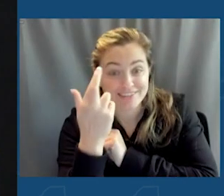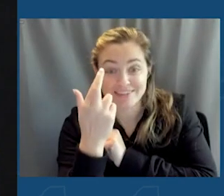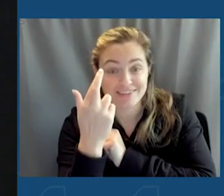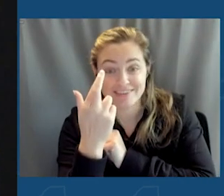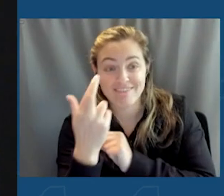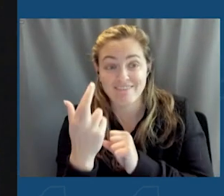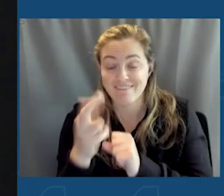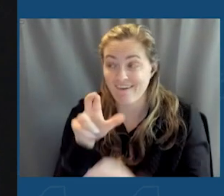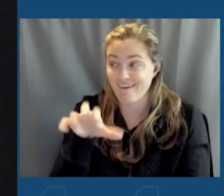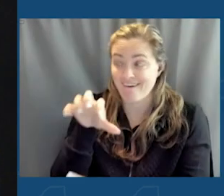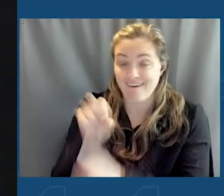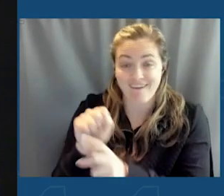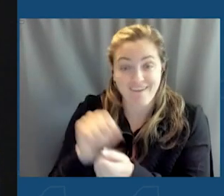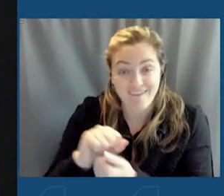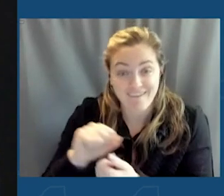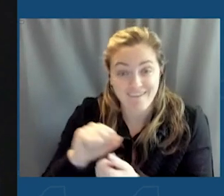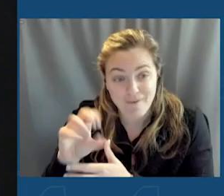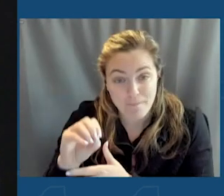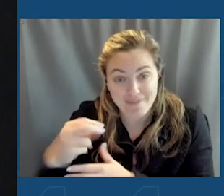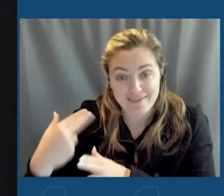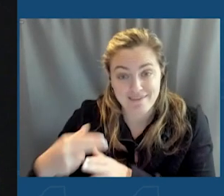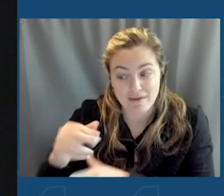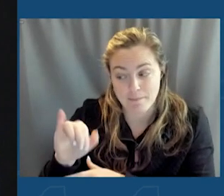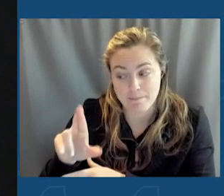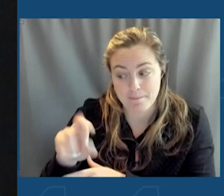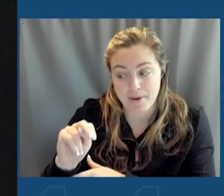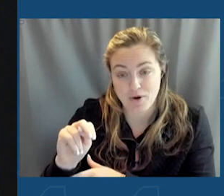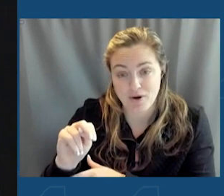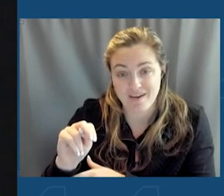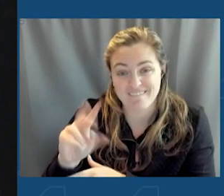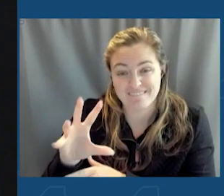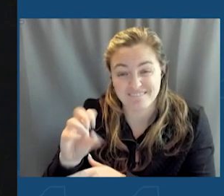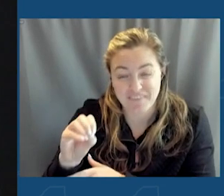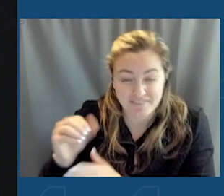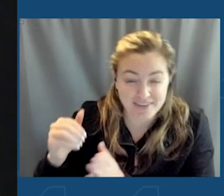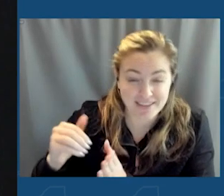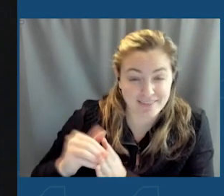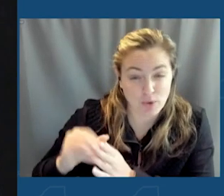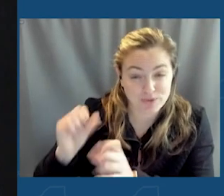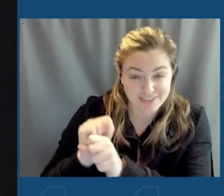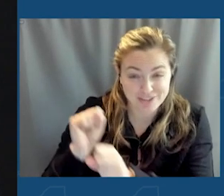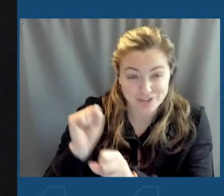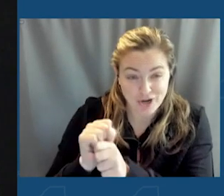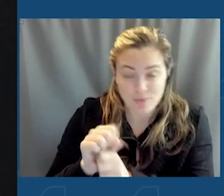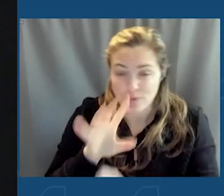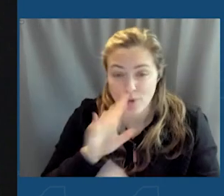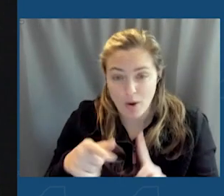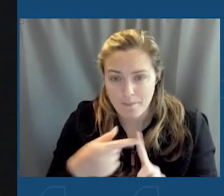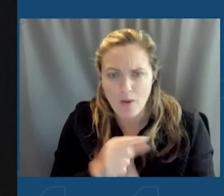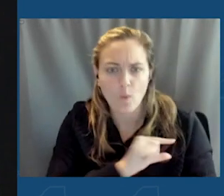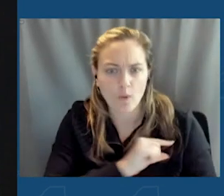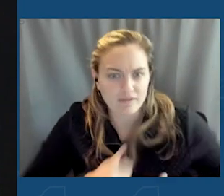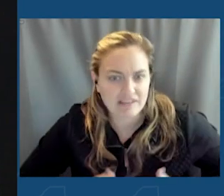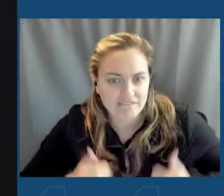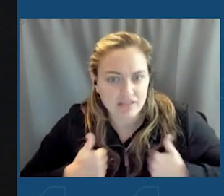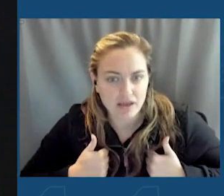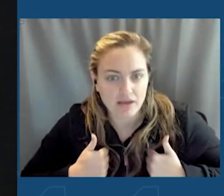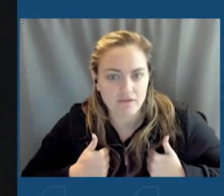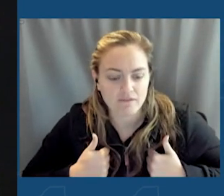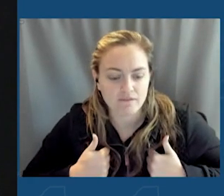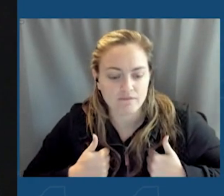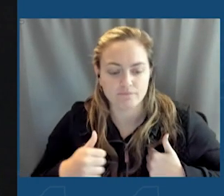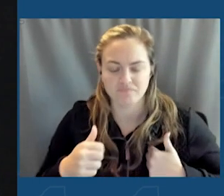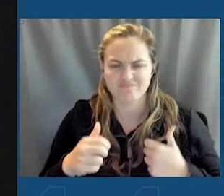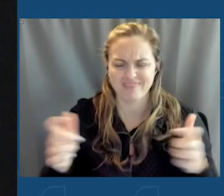called Micron. Have you heard of Micron? 50,000 jobs. All I had to talk about was quality of life and the caliber of